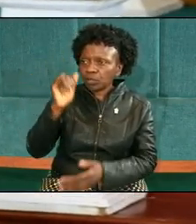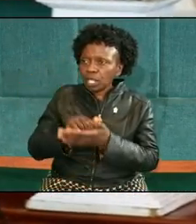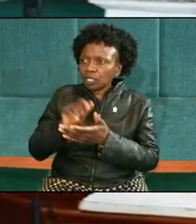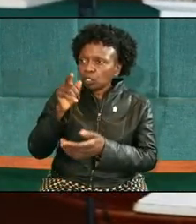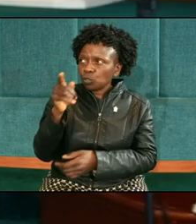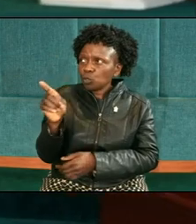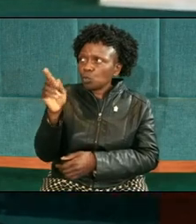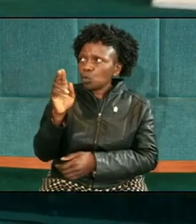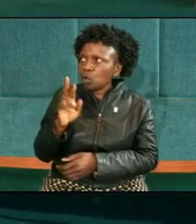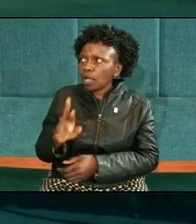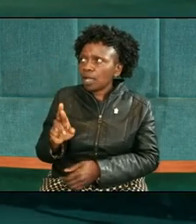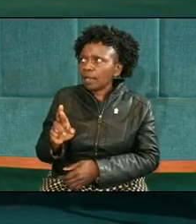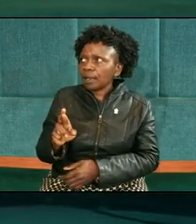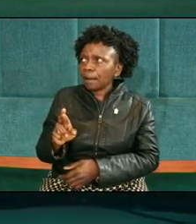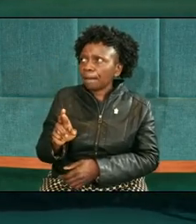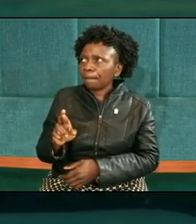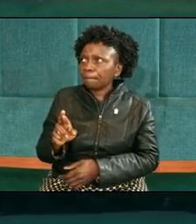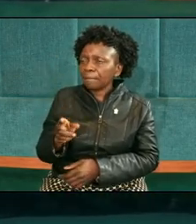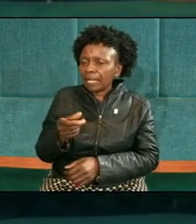you are a